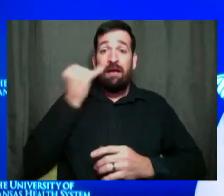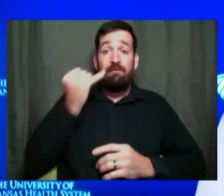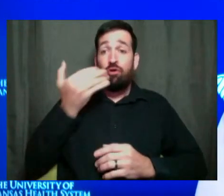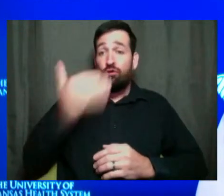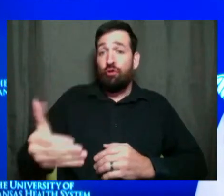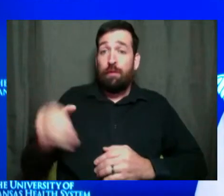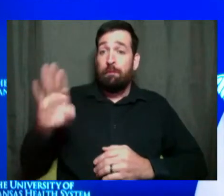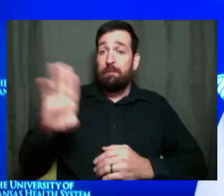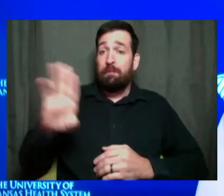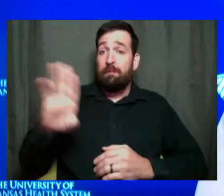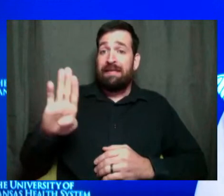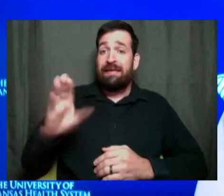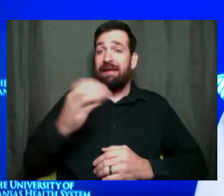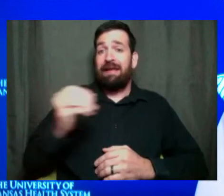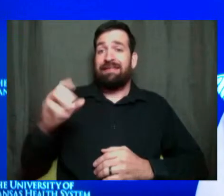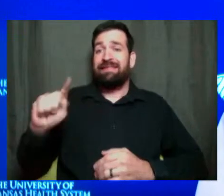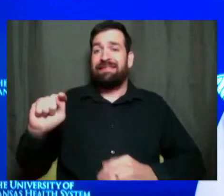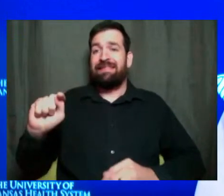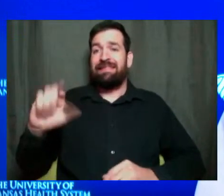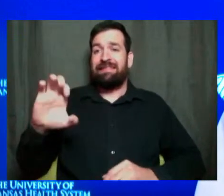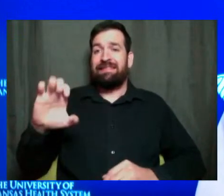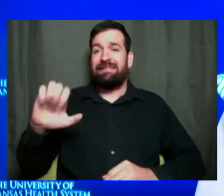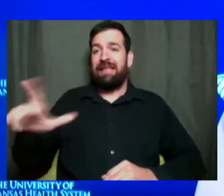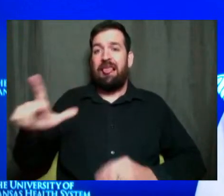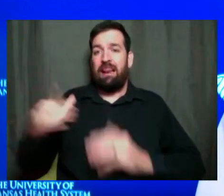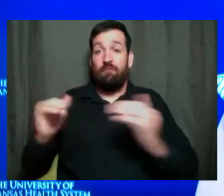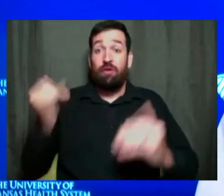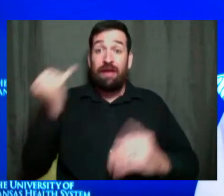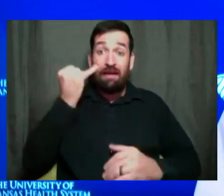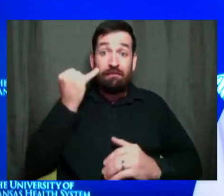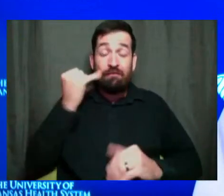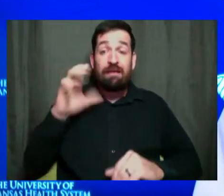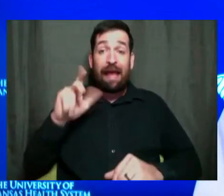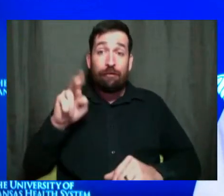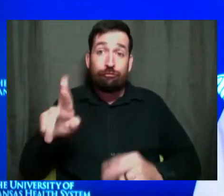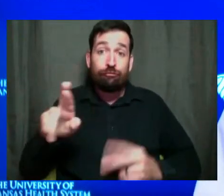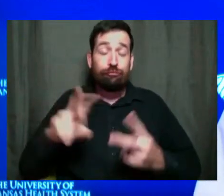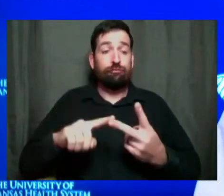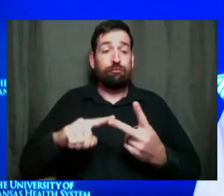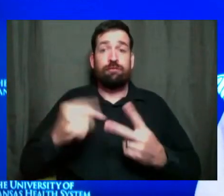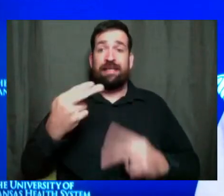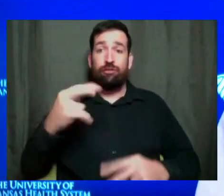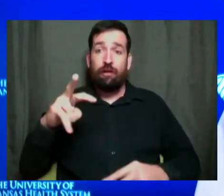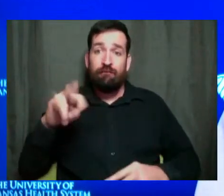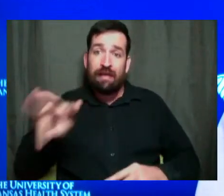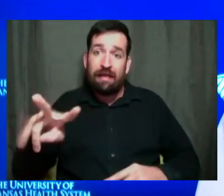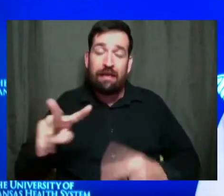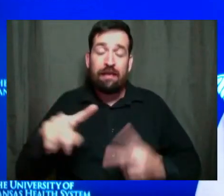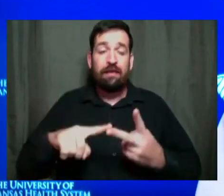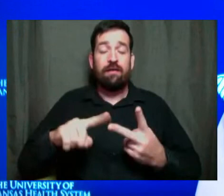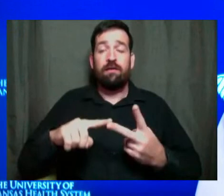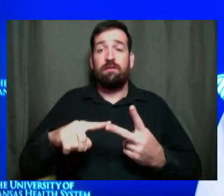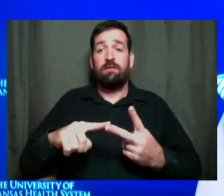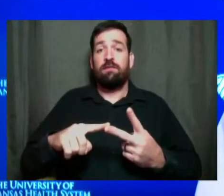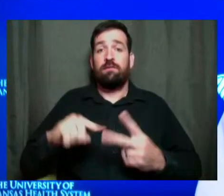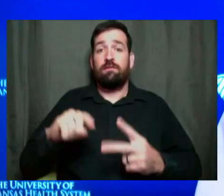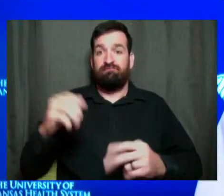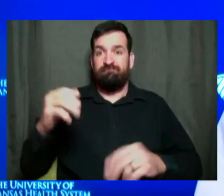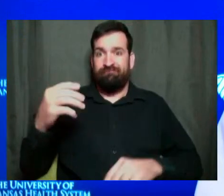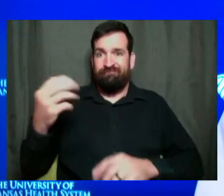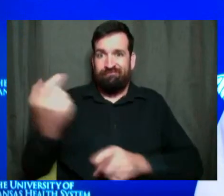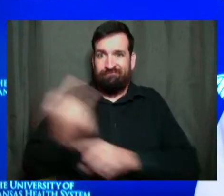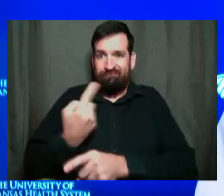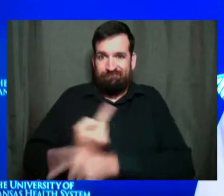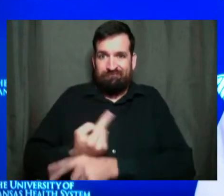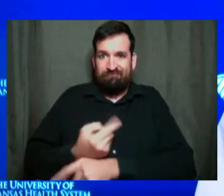levels. So if you're a cancer patient on chemotherapy, you have leukemia, you have HIV, those things are different because you don't have those memory